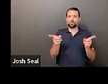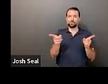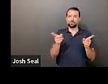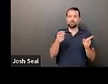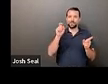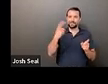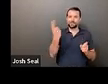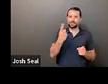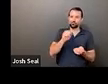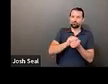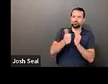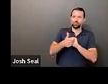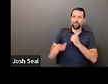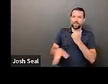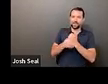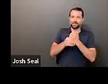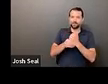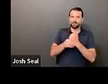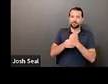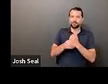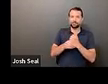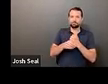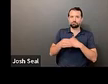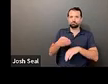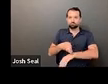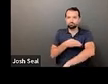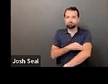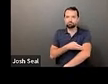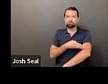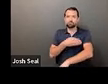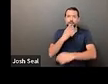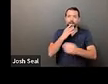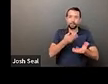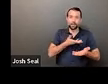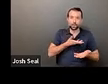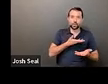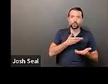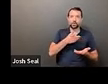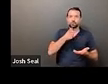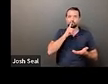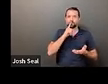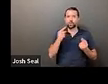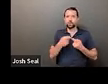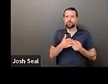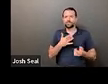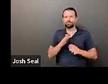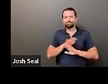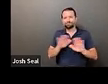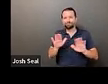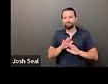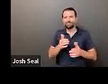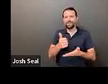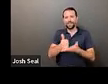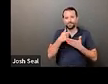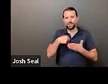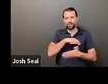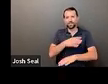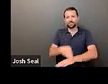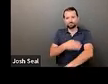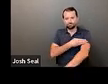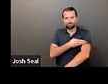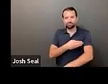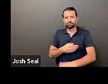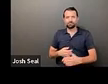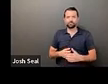add, if there are things you want us to do to make them better, we want to know that. You're not going to hurt our feelings. So You can use